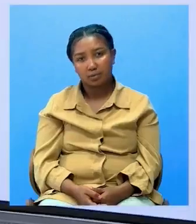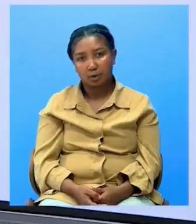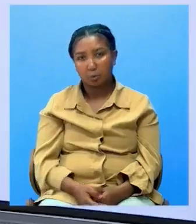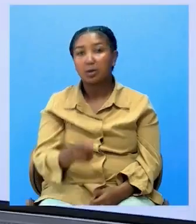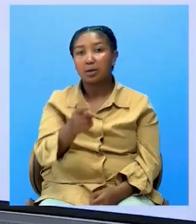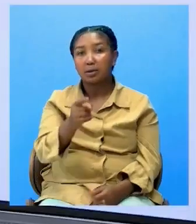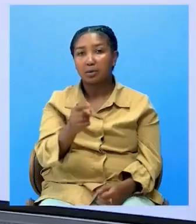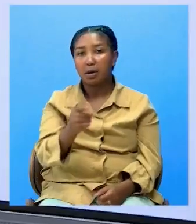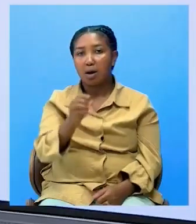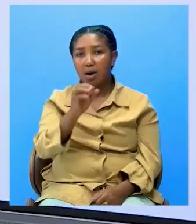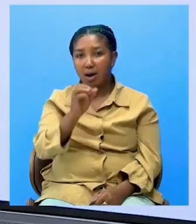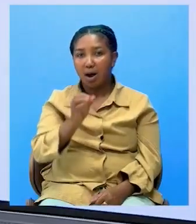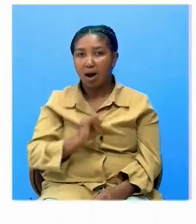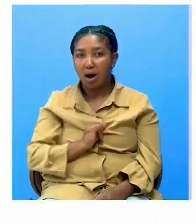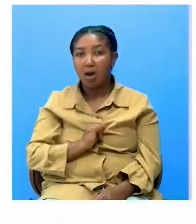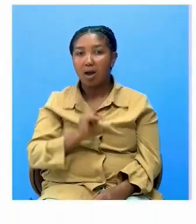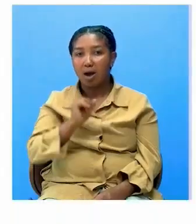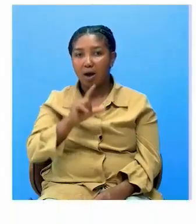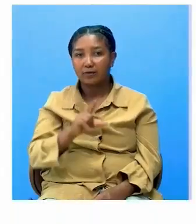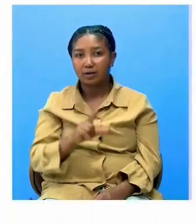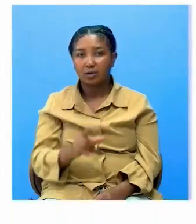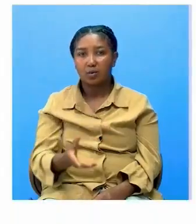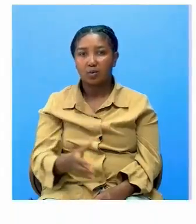Yes, please? Of.